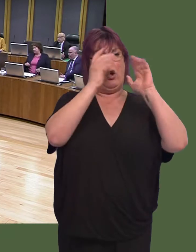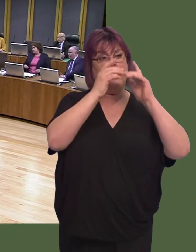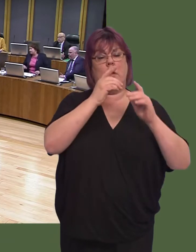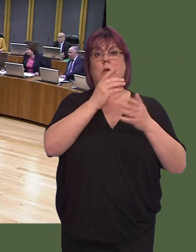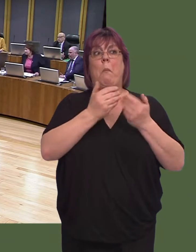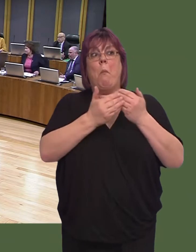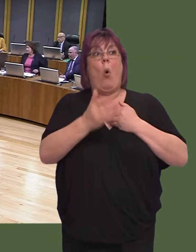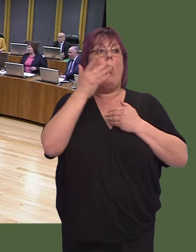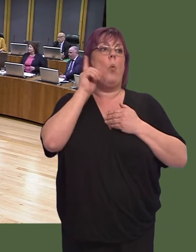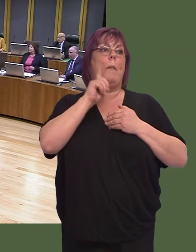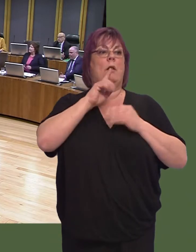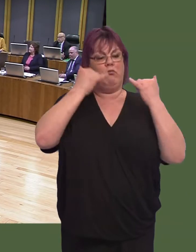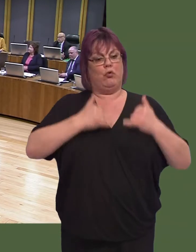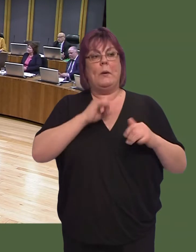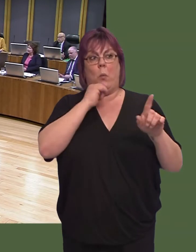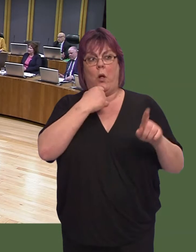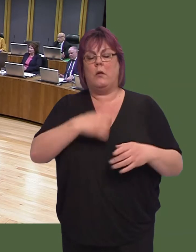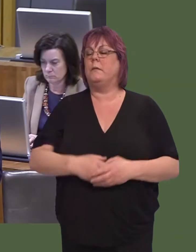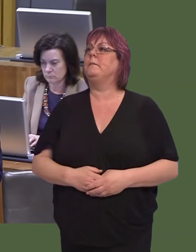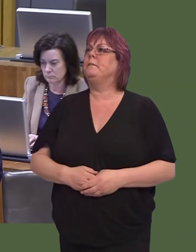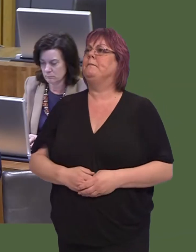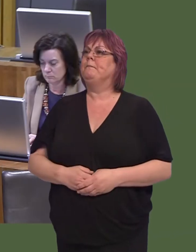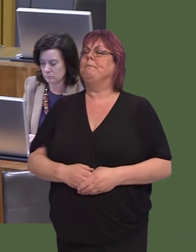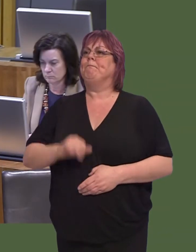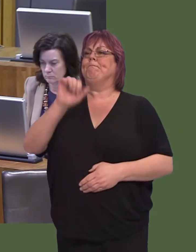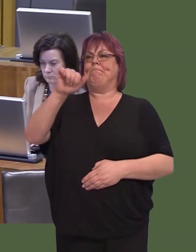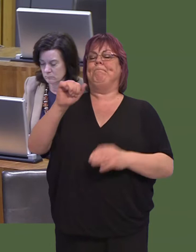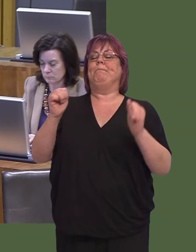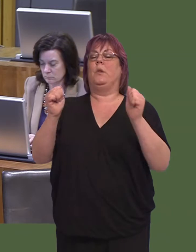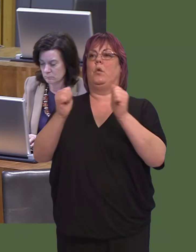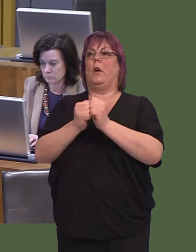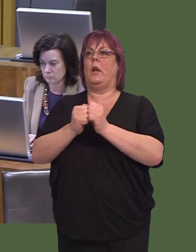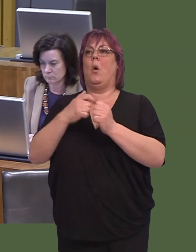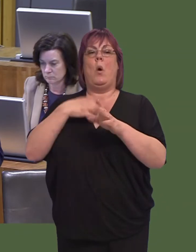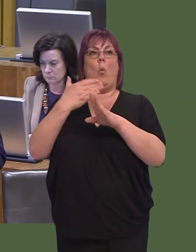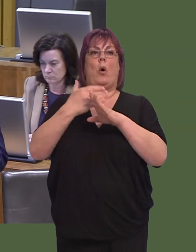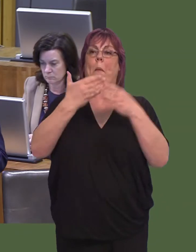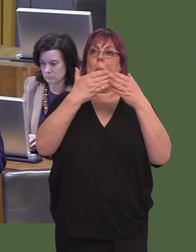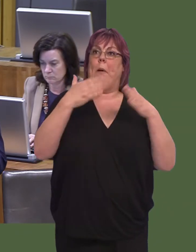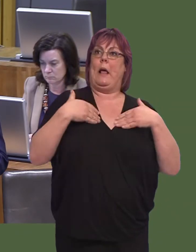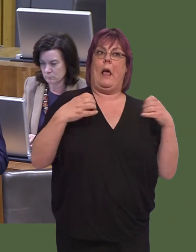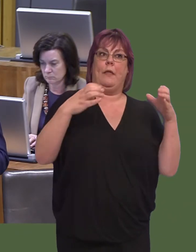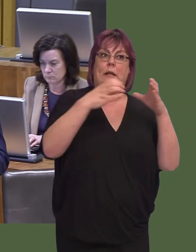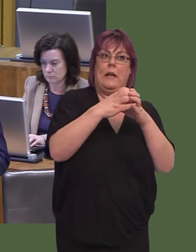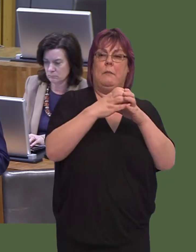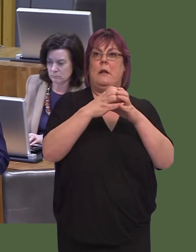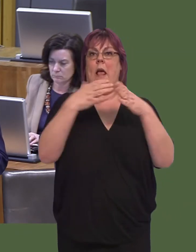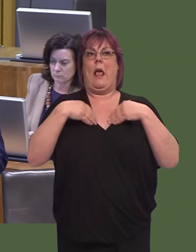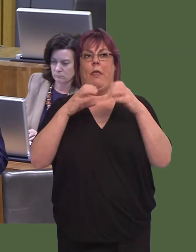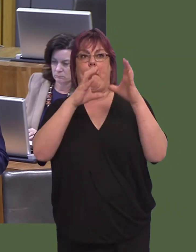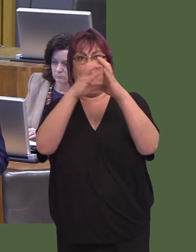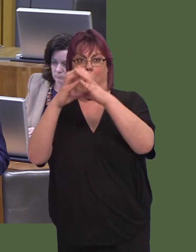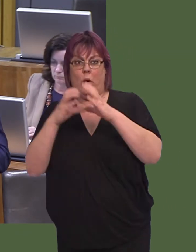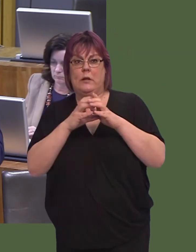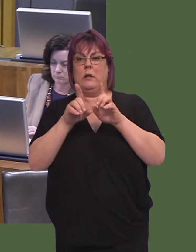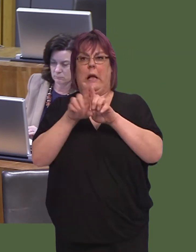member makes a perfectly sensible suggestion, and one which needs to inform the work that we are doing with public health teams, health boards and primary care